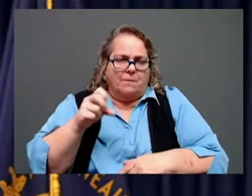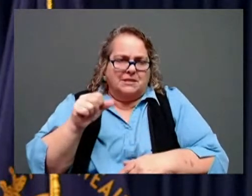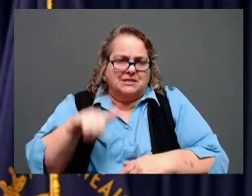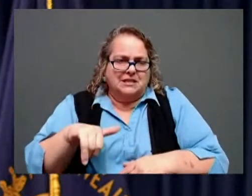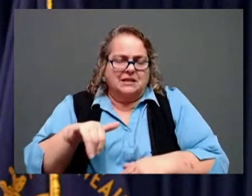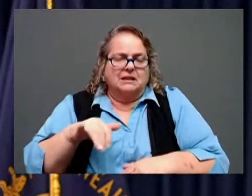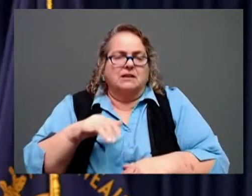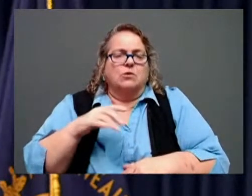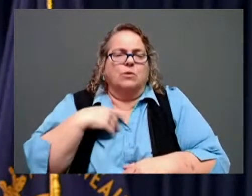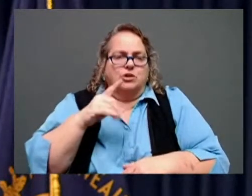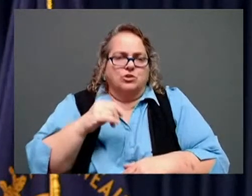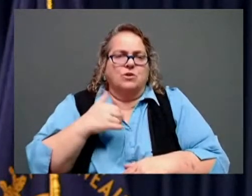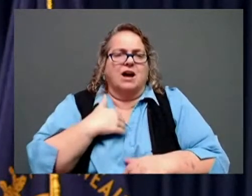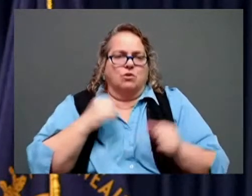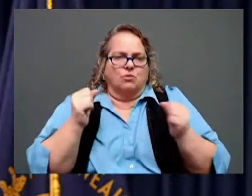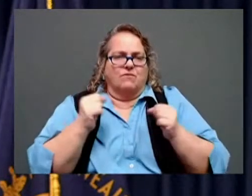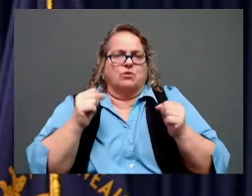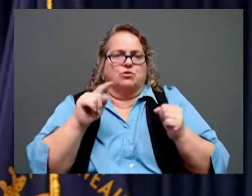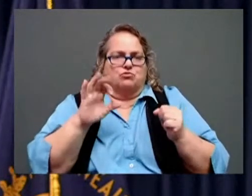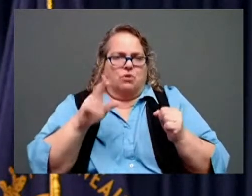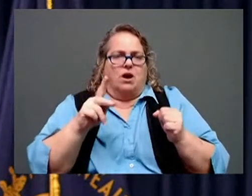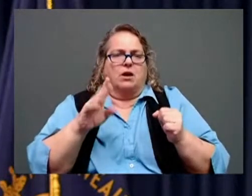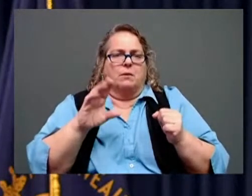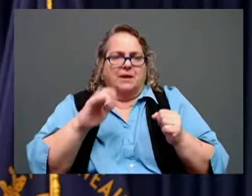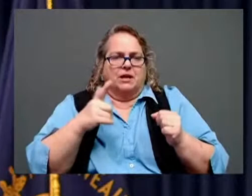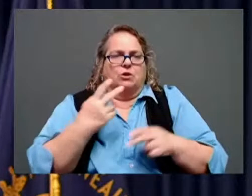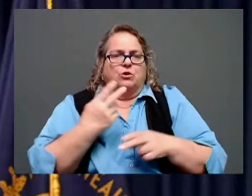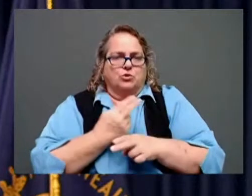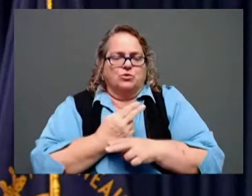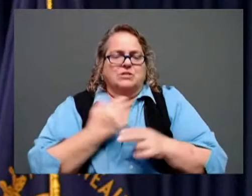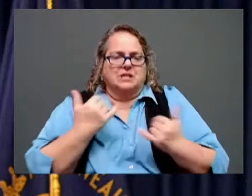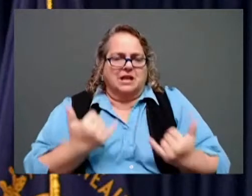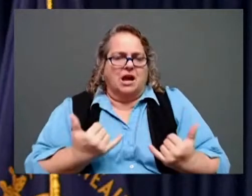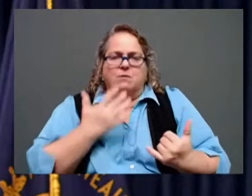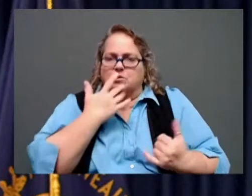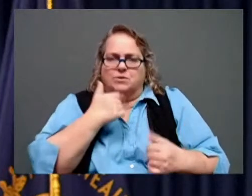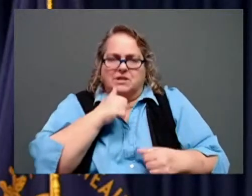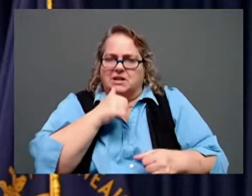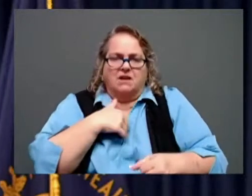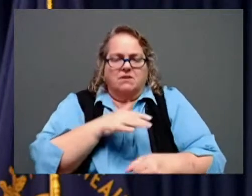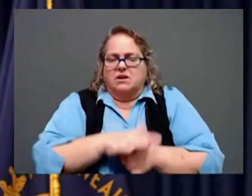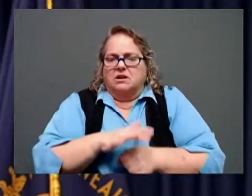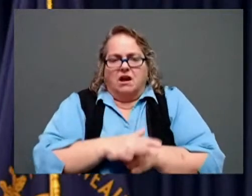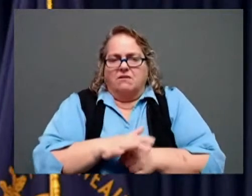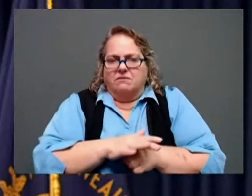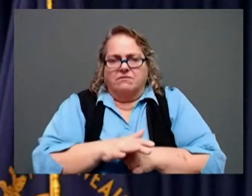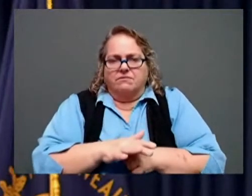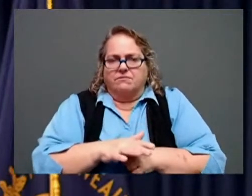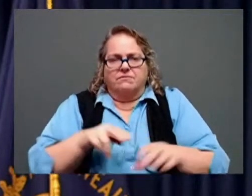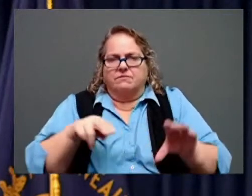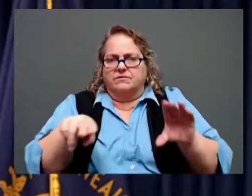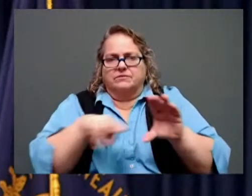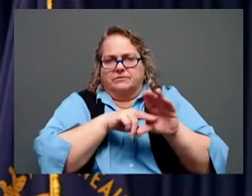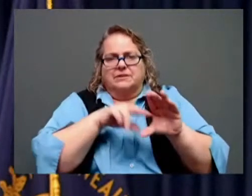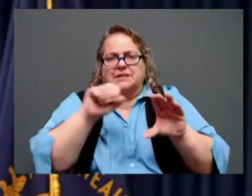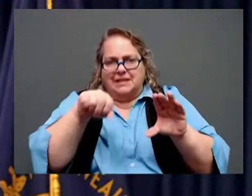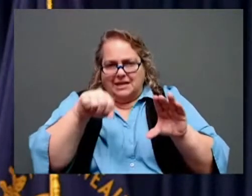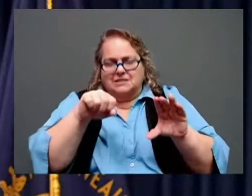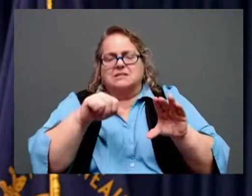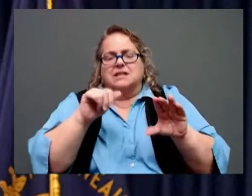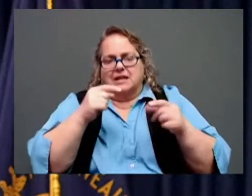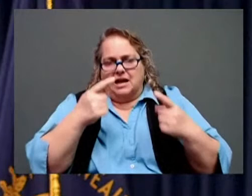refrigerator truck being used right now because we didn't have enough morgue capacity. So yes, that happened here in